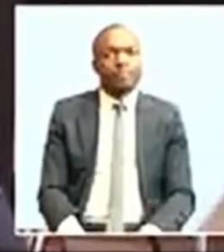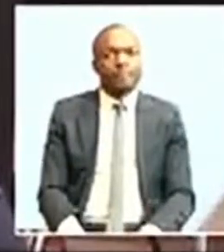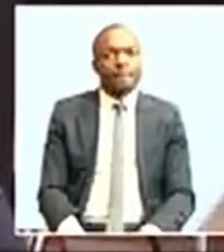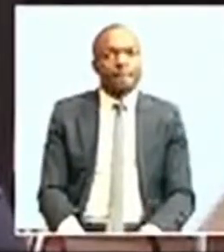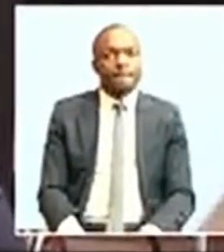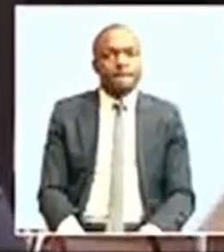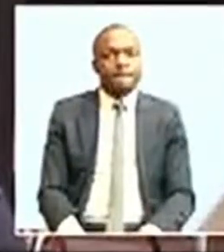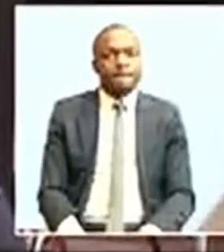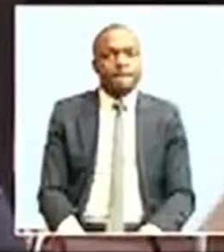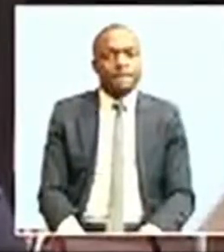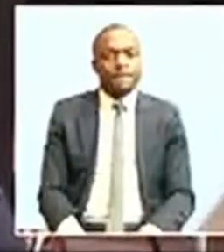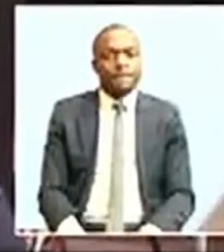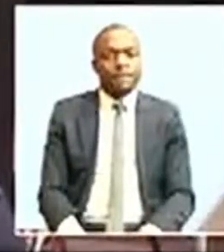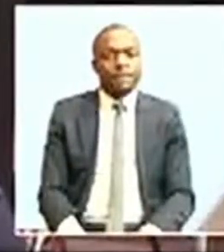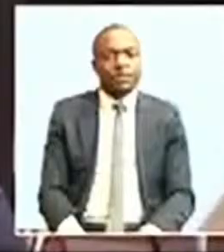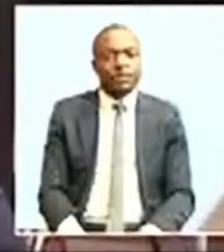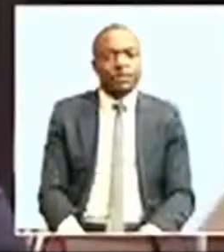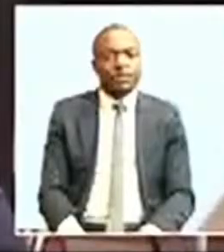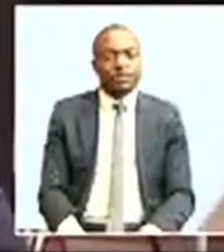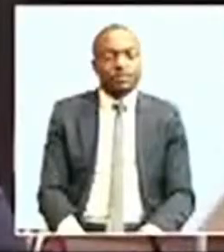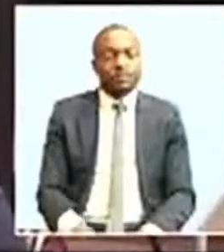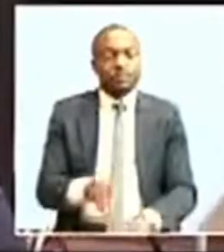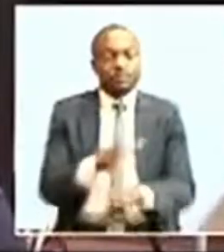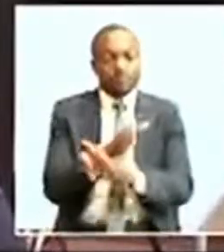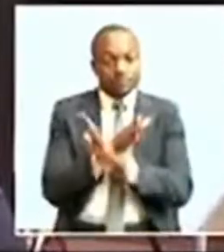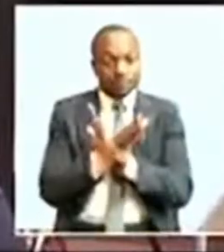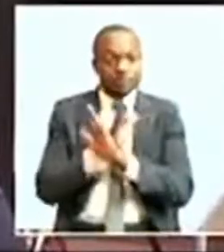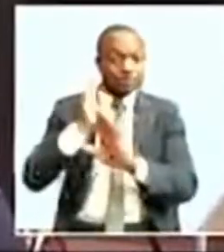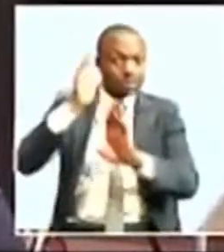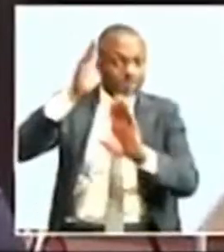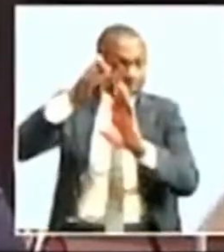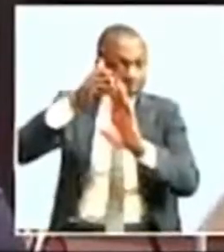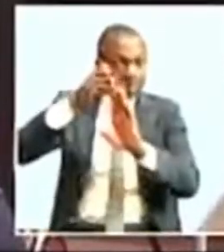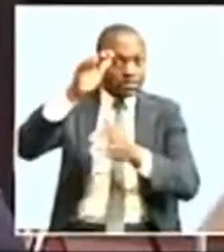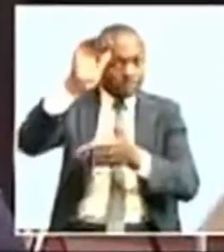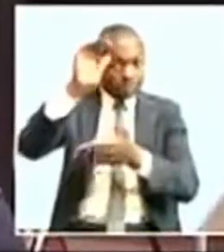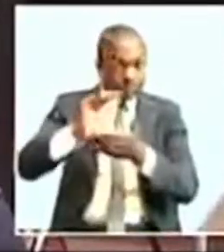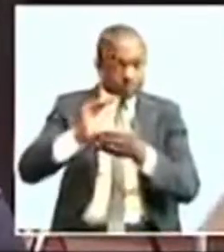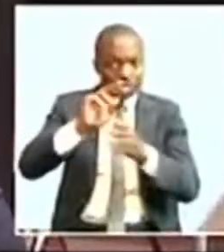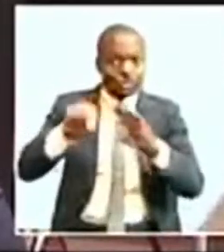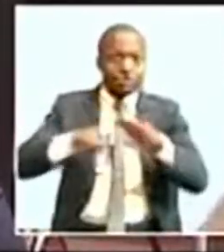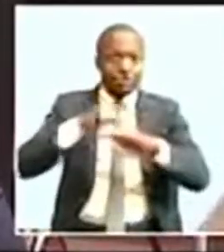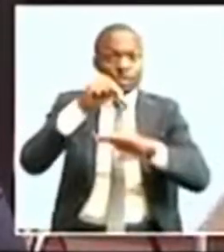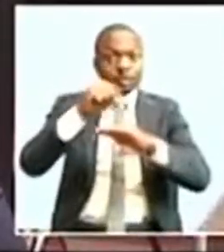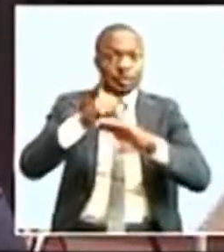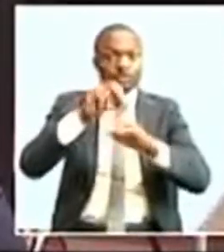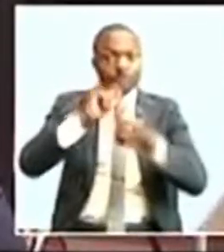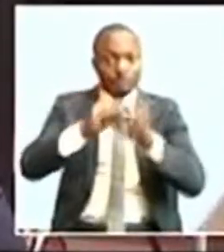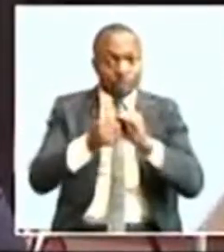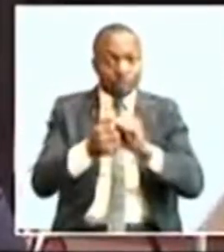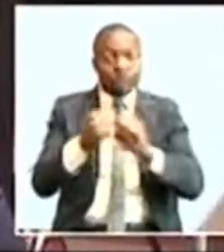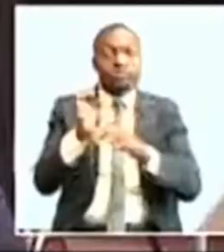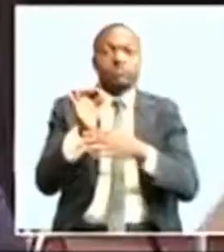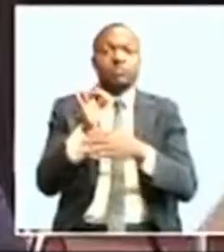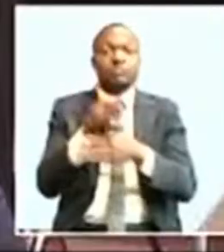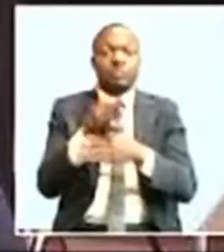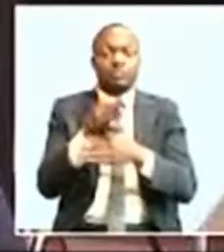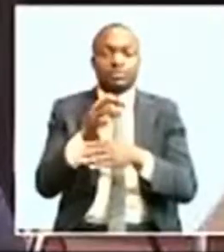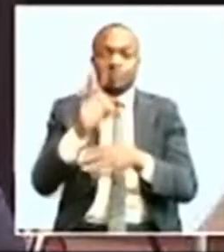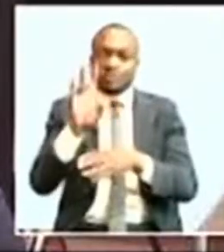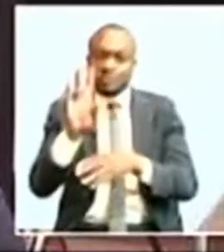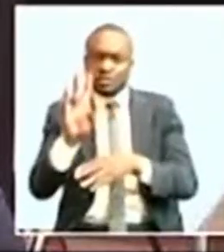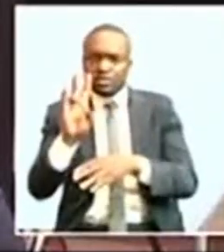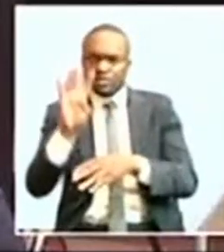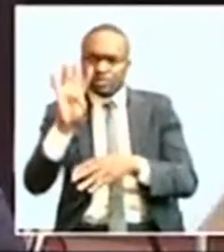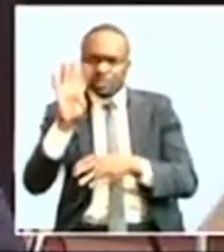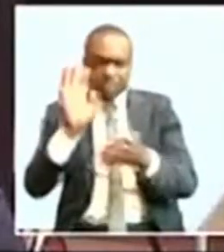where it says it aligns with the Zambia's target to reduce the national deficit of fish to about